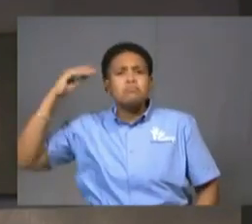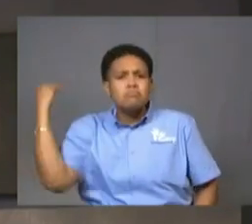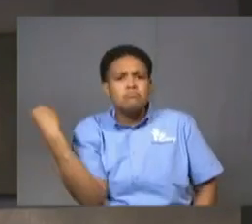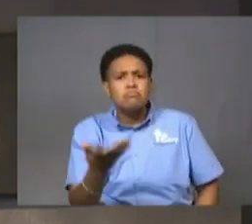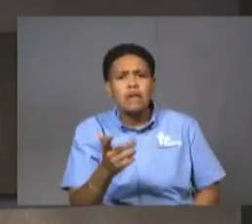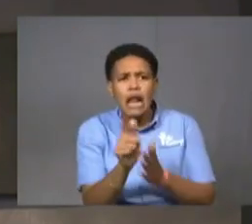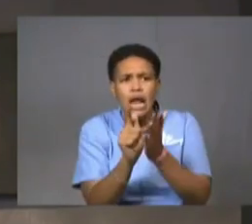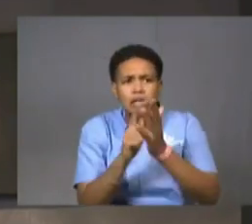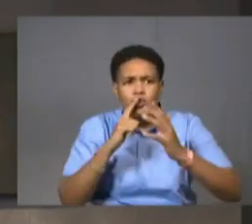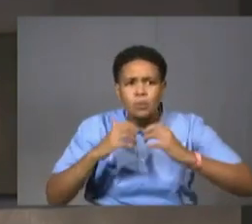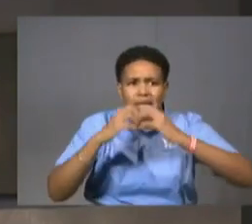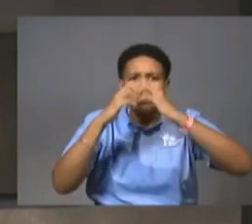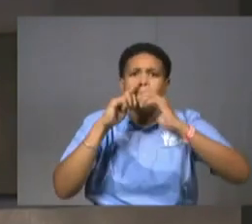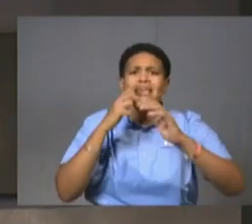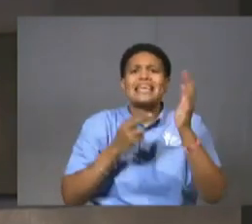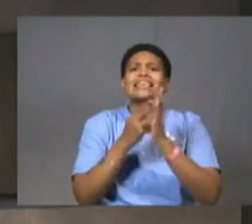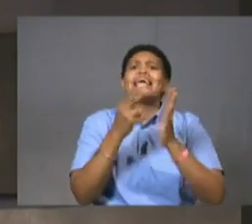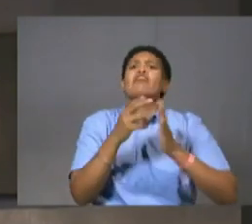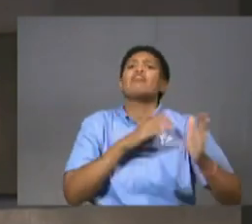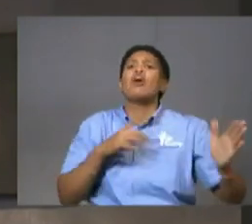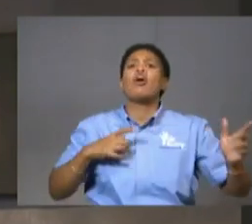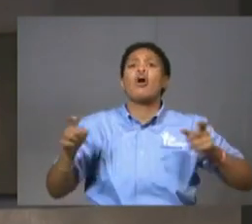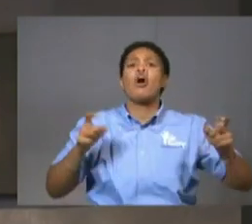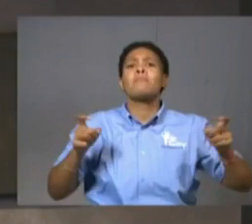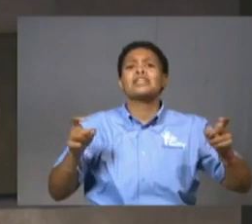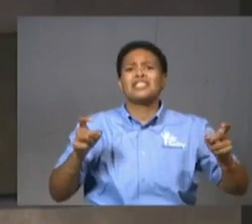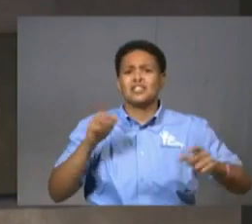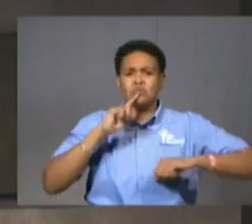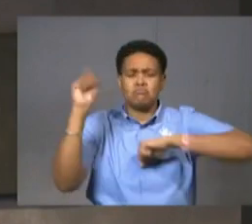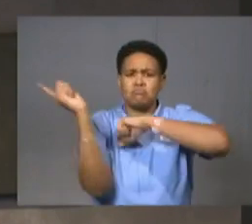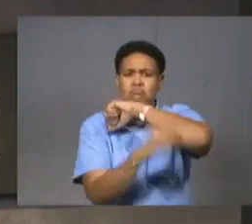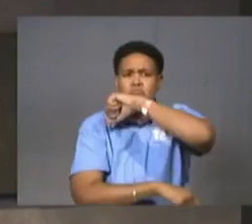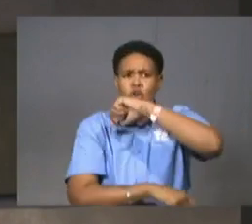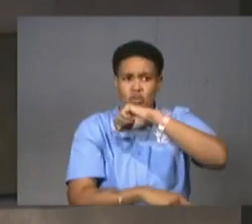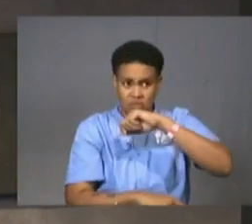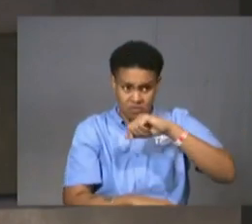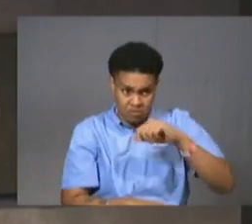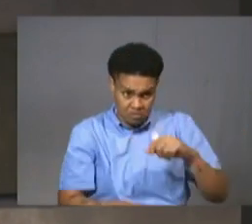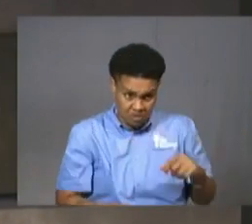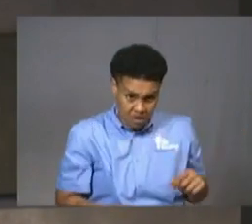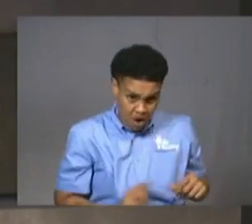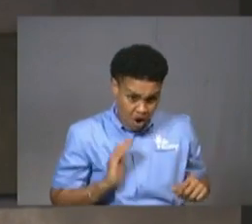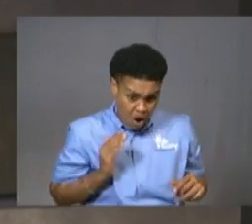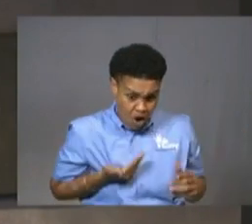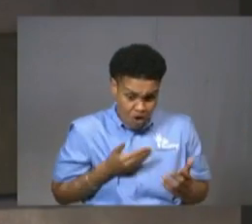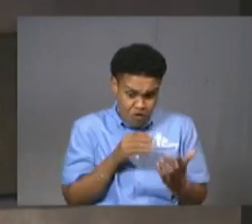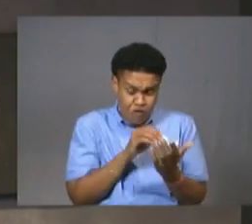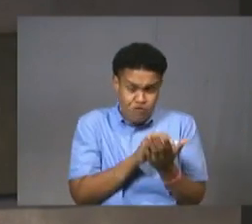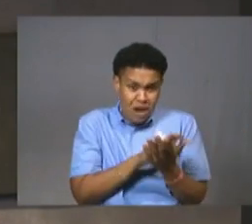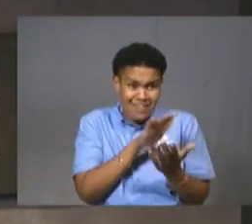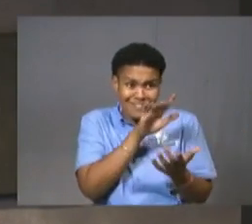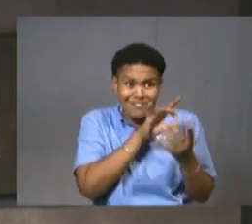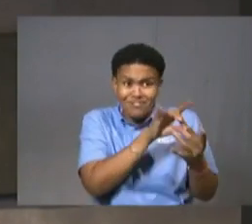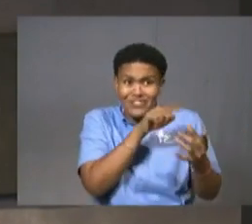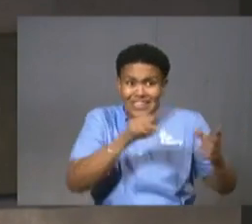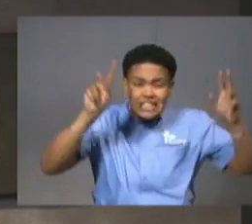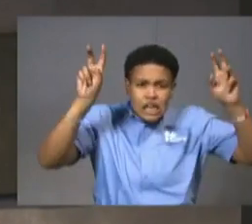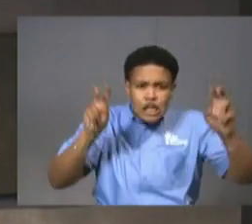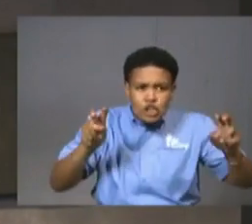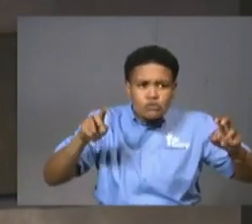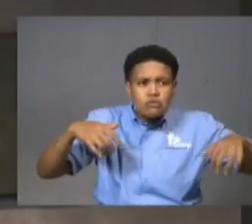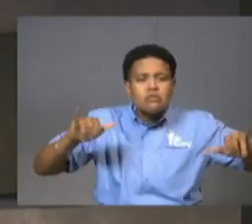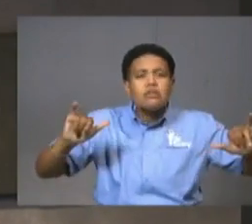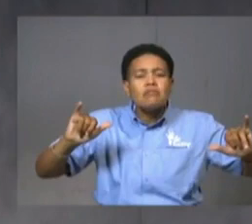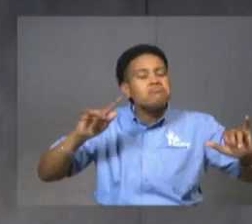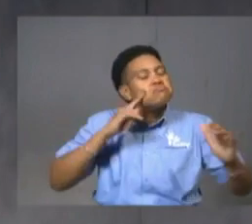establish an integrity commission with prosecutorial powers. Our record on this issue stands for